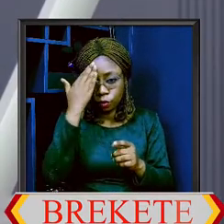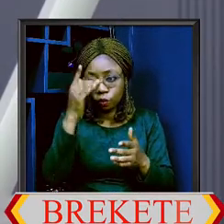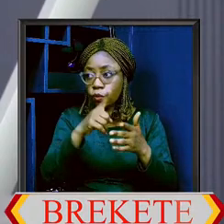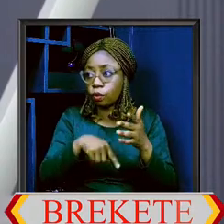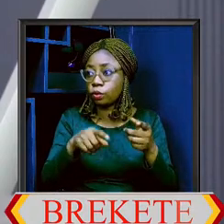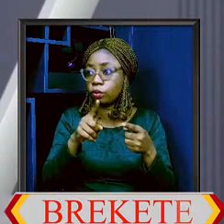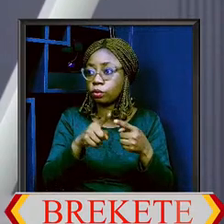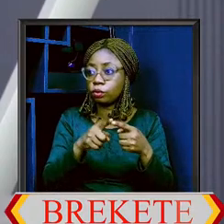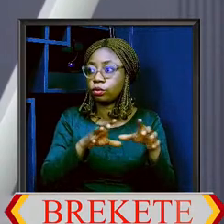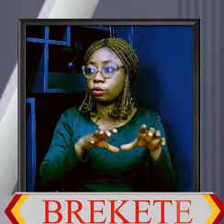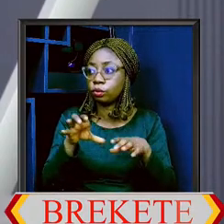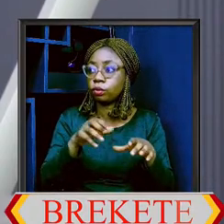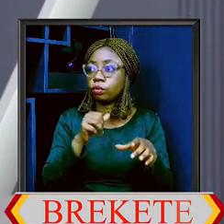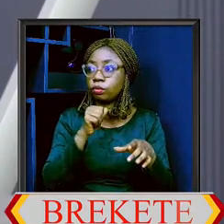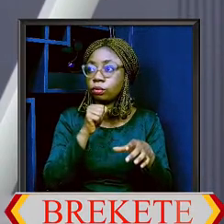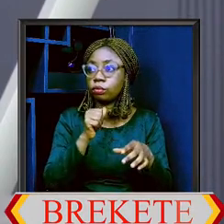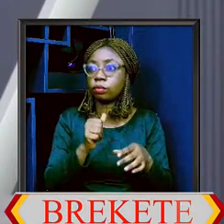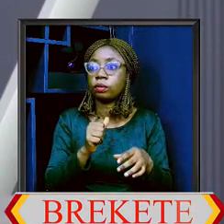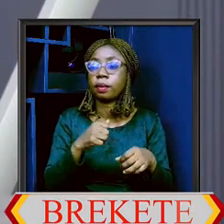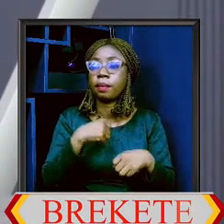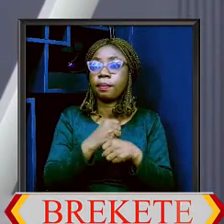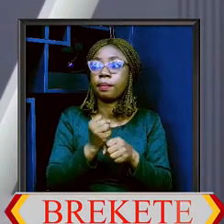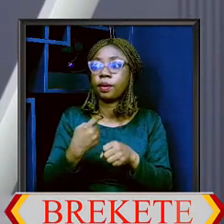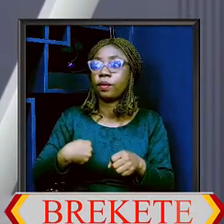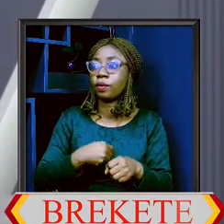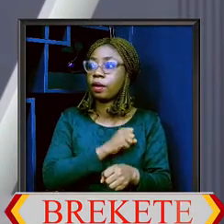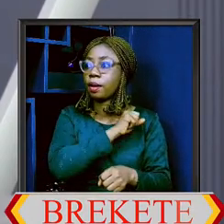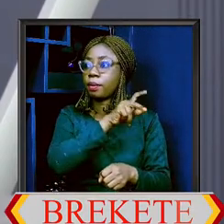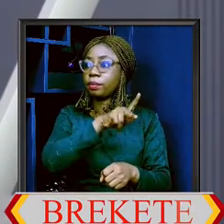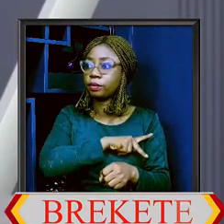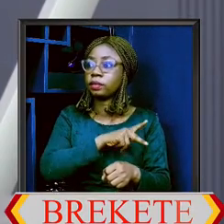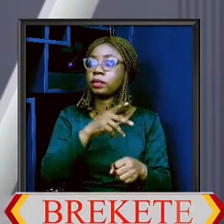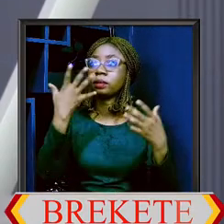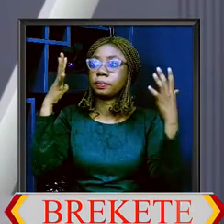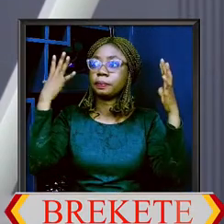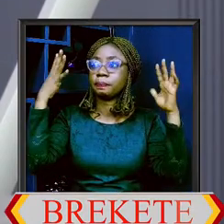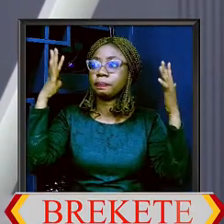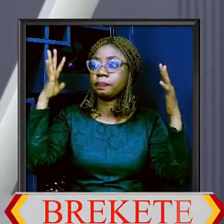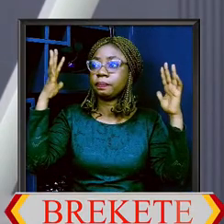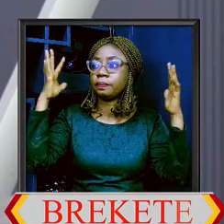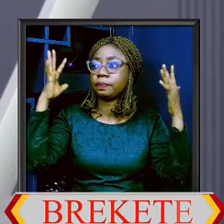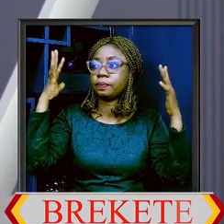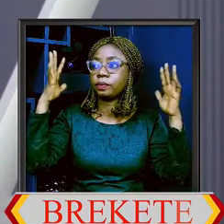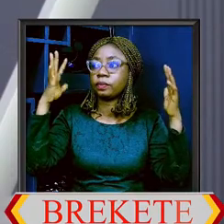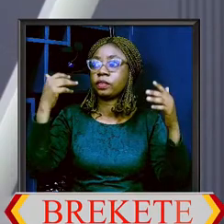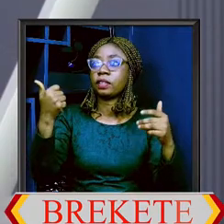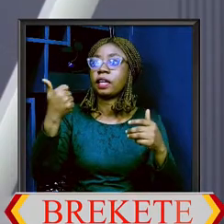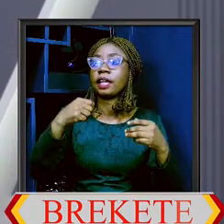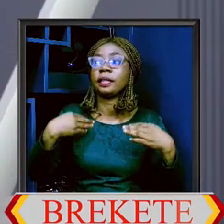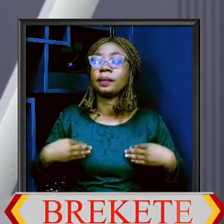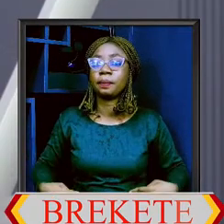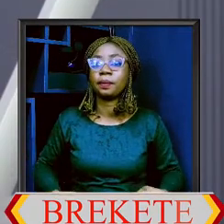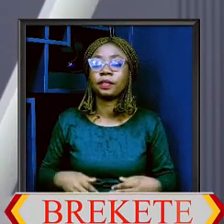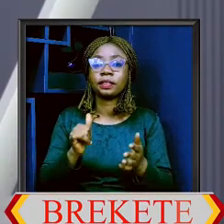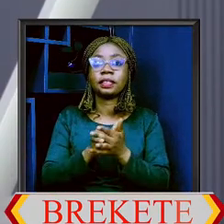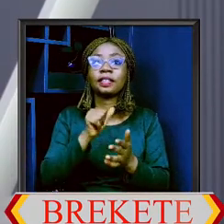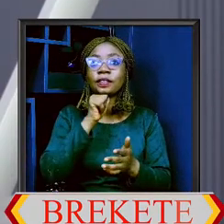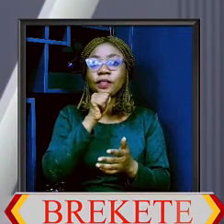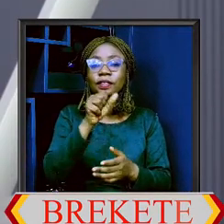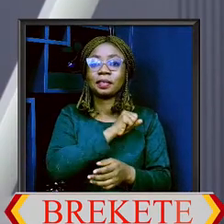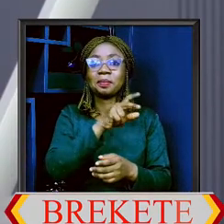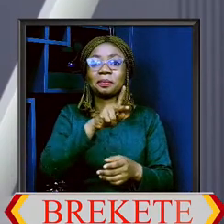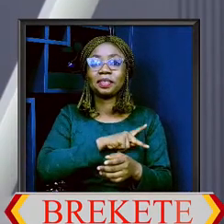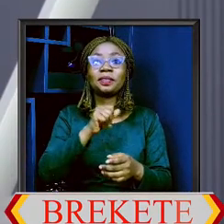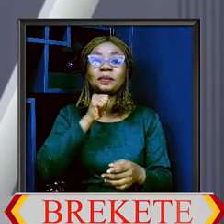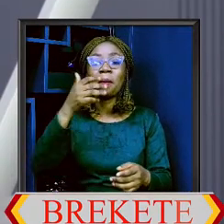do the other make we appreciate them anybody will not appreciate them you no go better